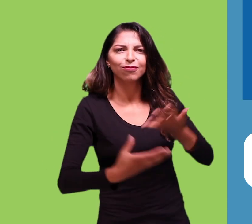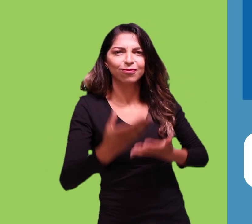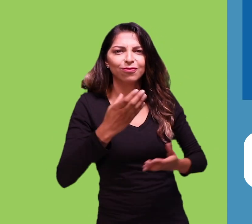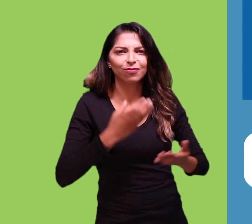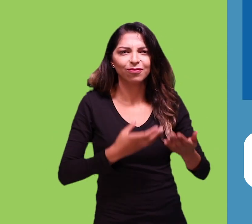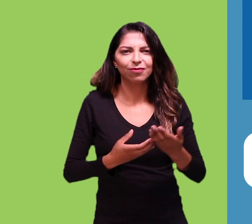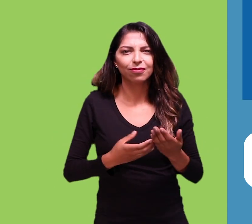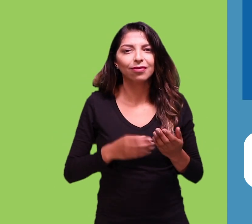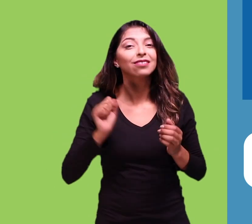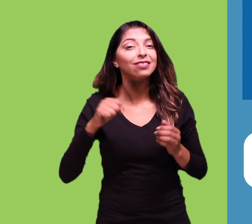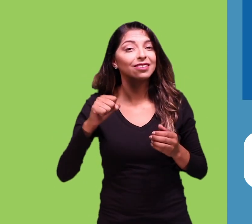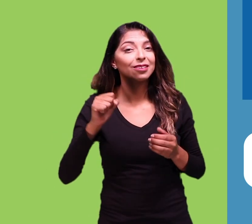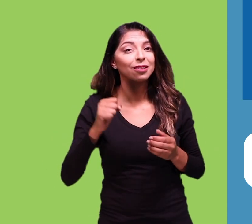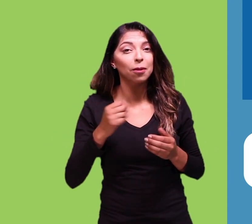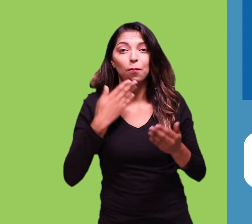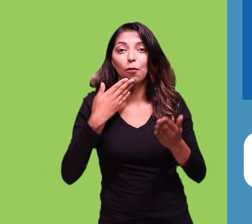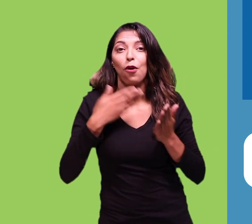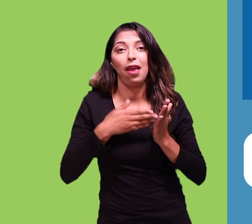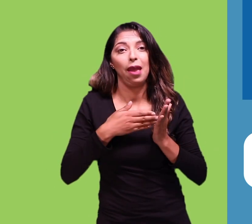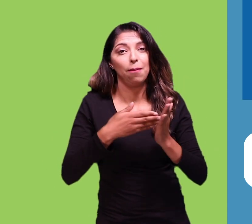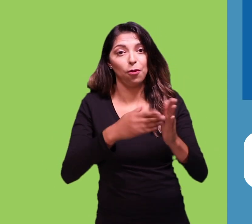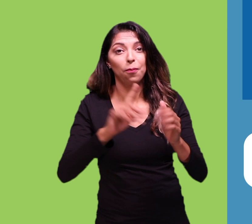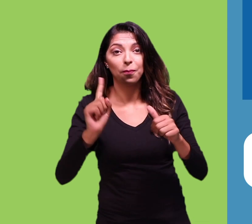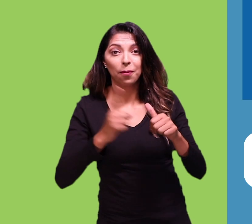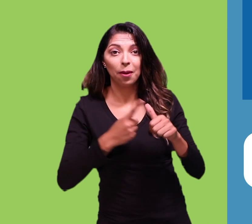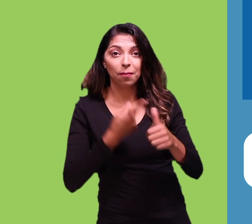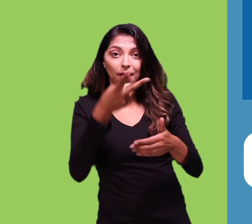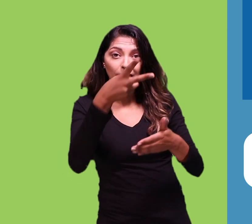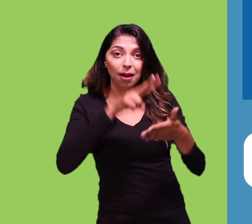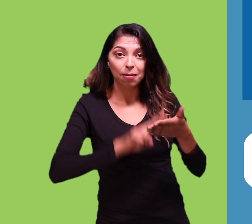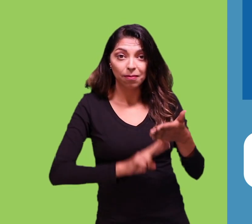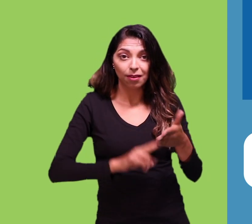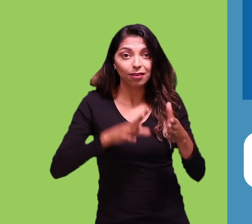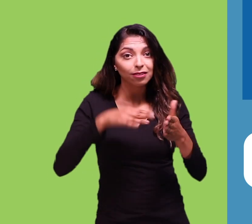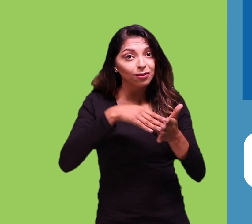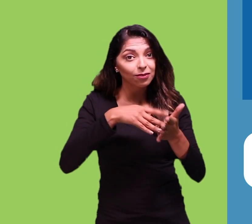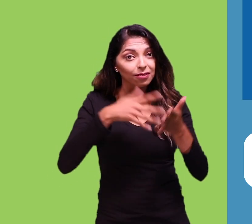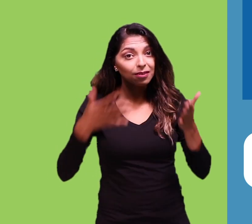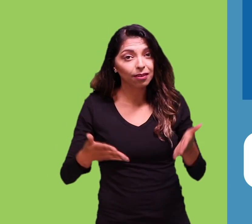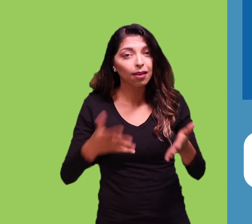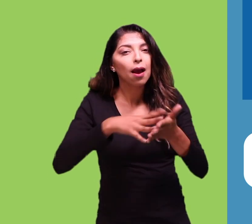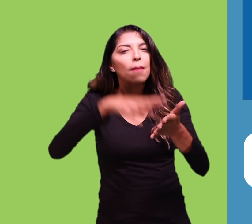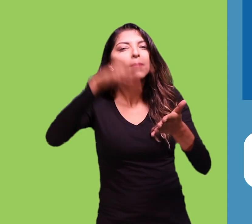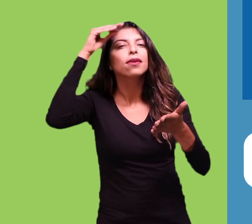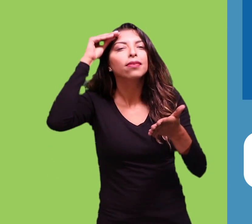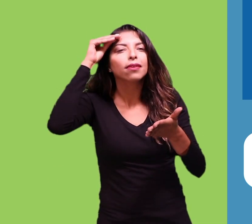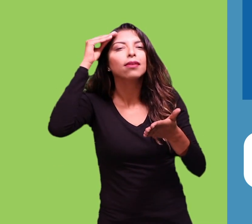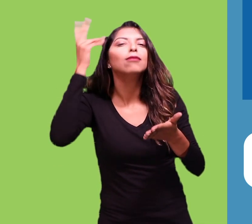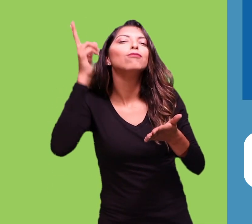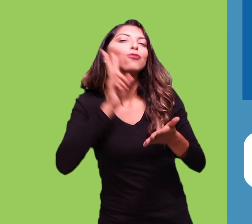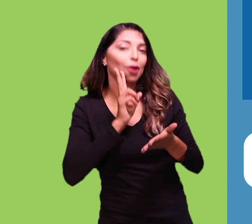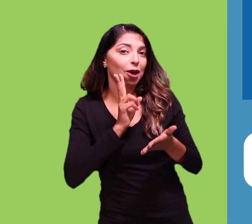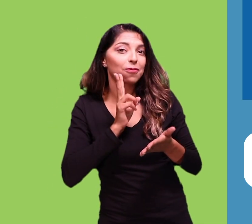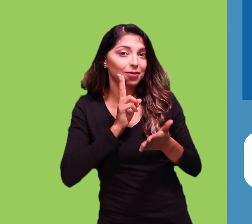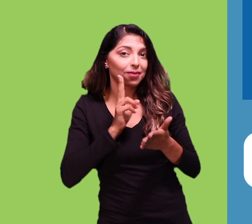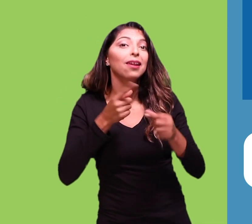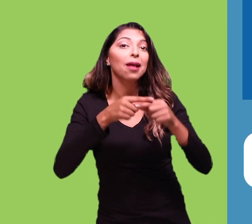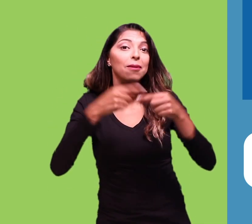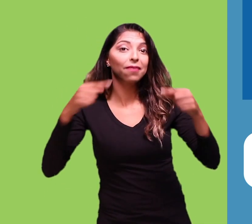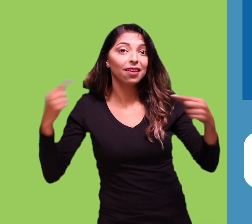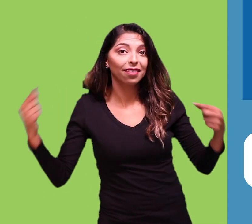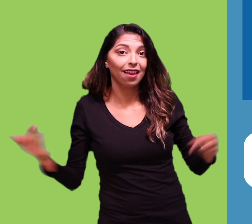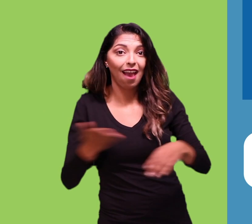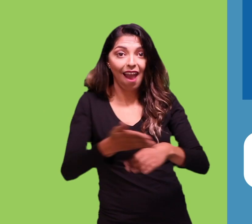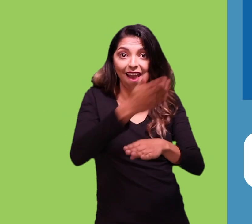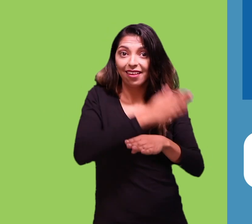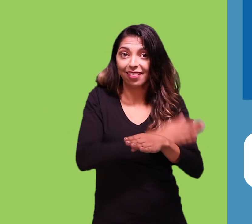vocabulary or grammar for the first time, students should first be exposed to structured input, which is input that is